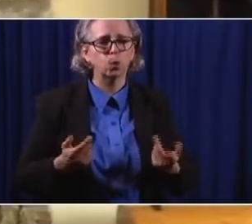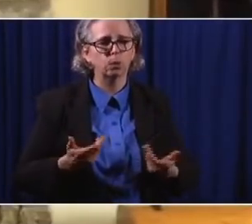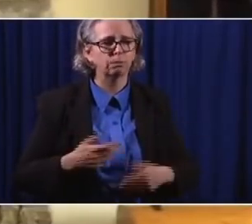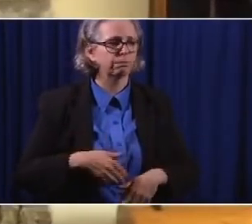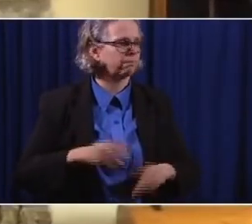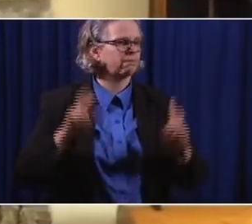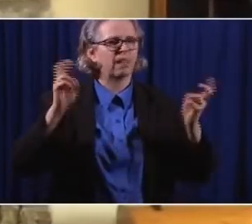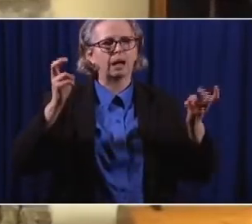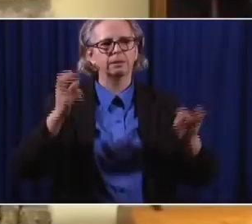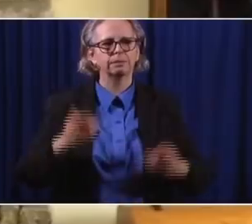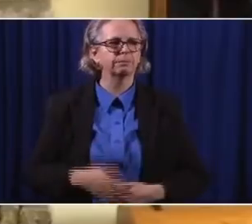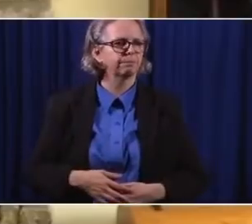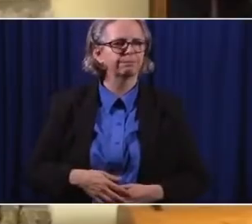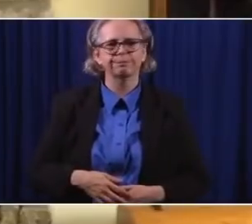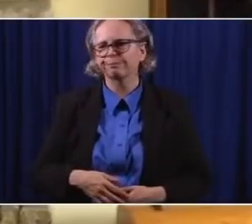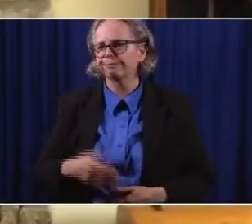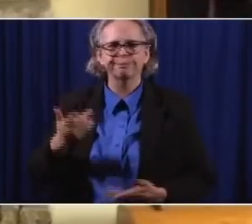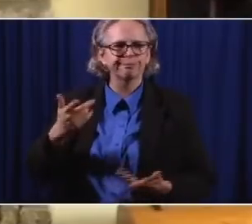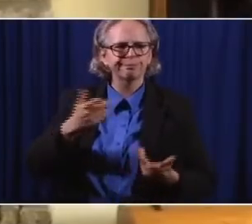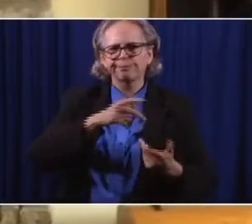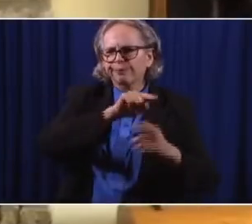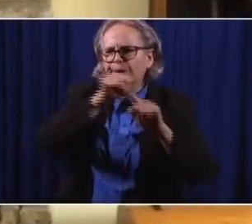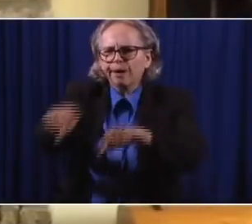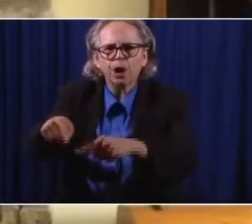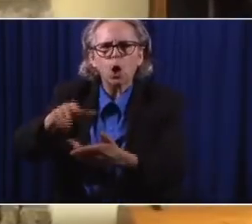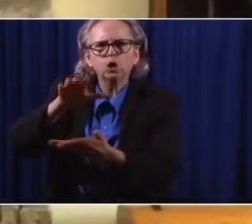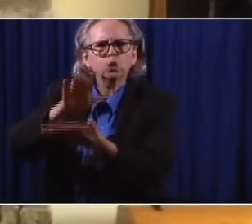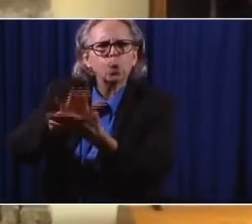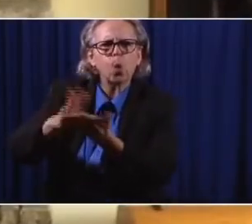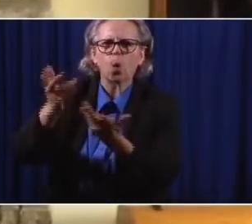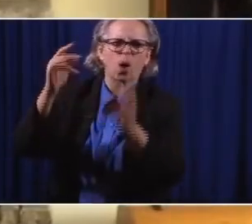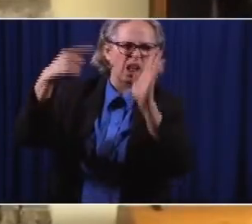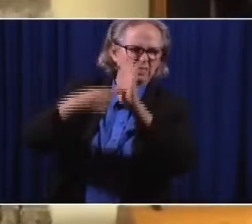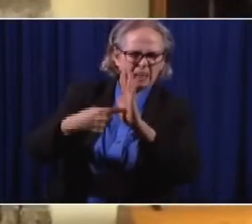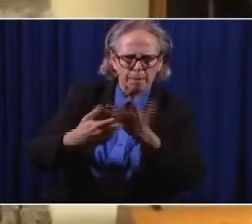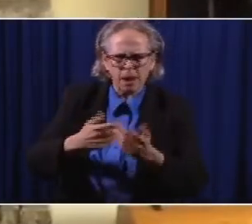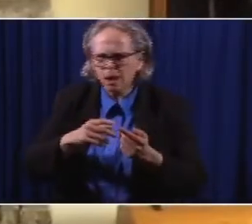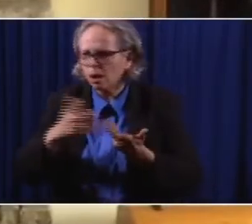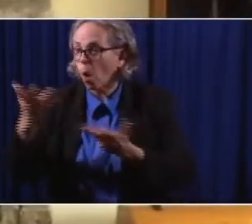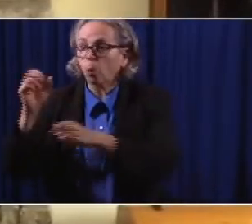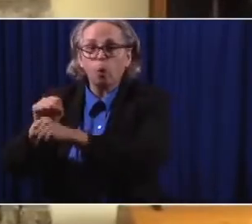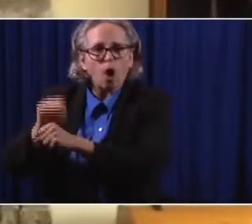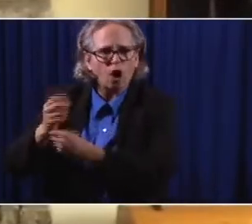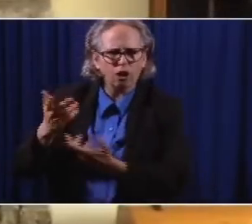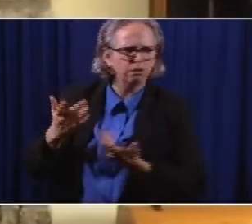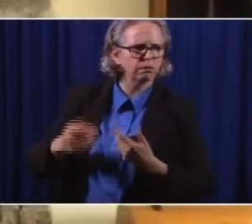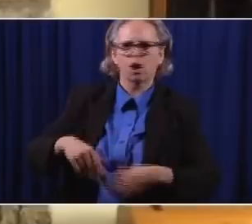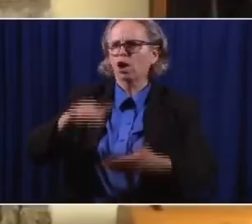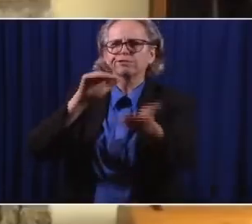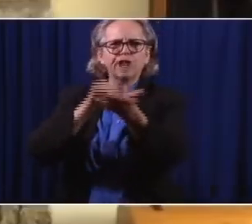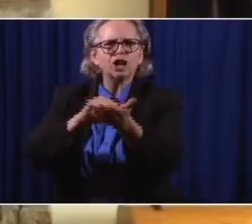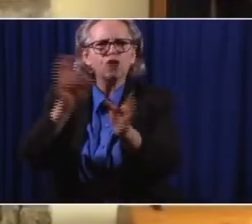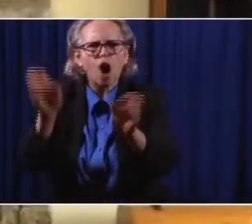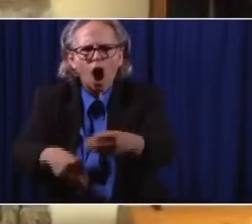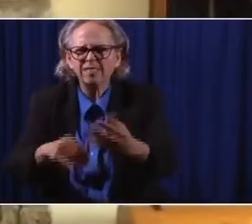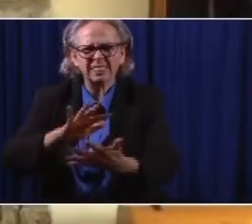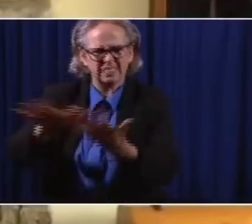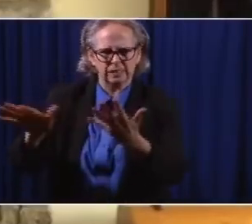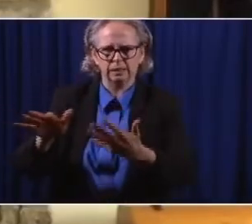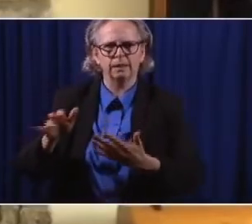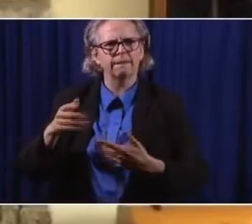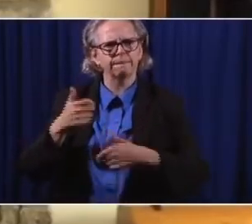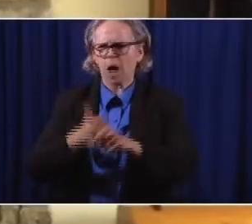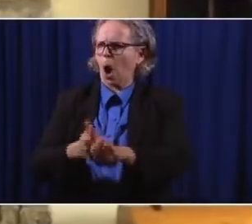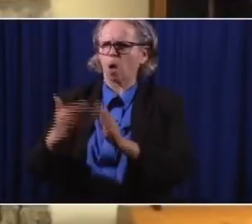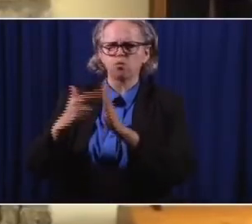people follow protocols and they wear masks. They try to keep a distance as